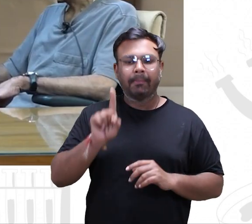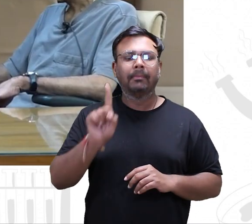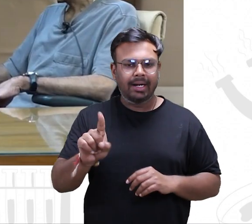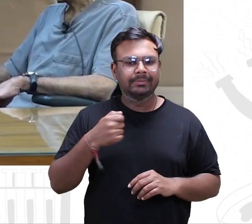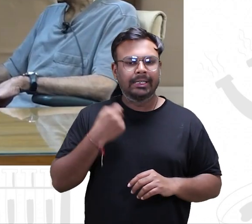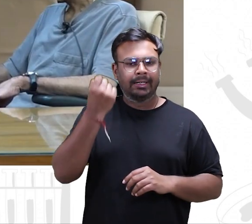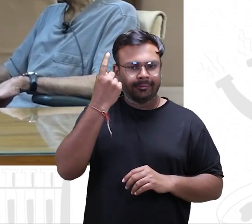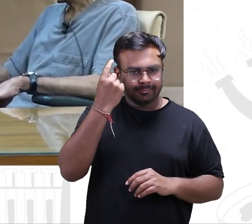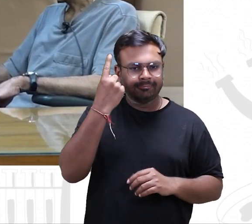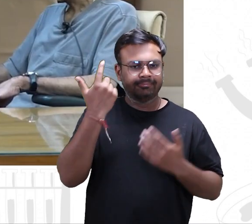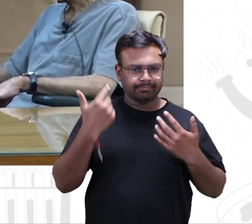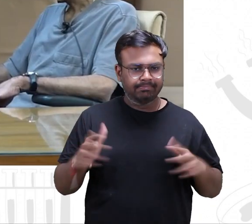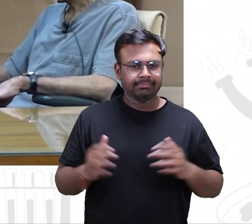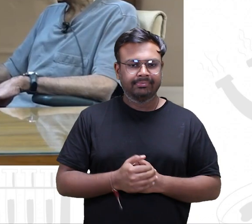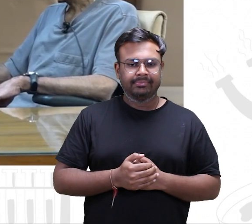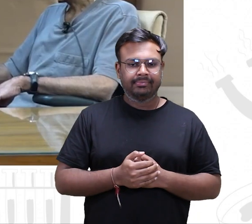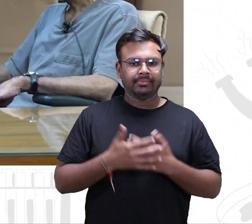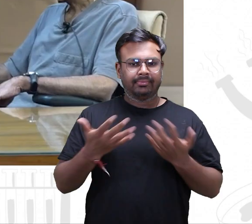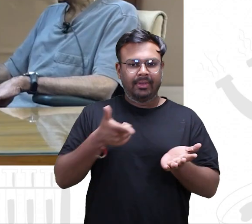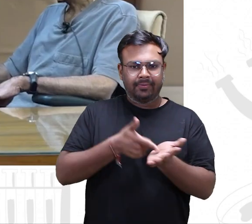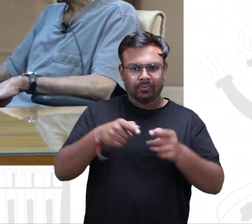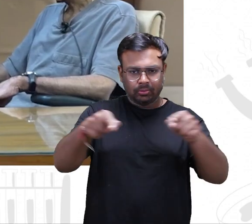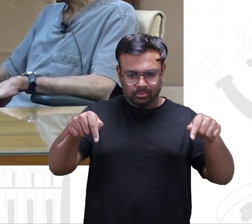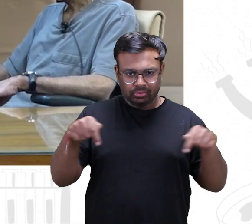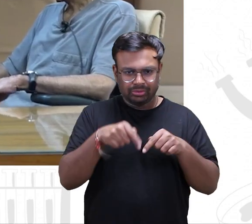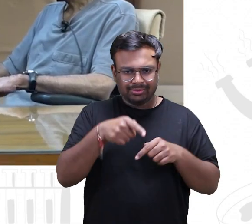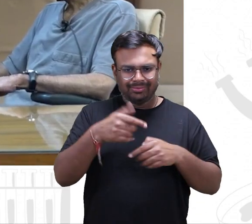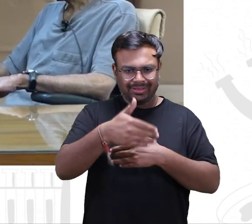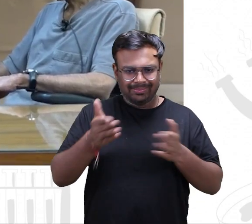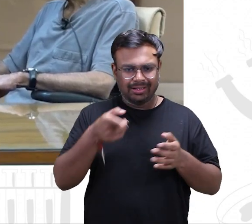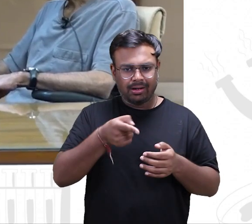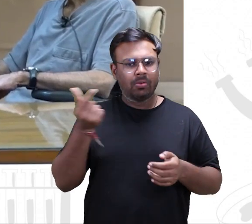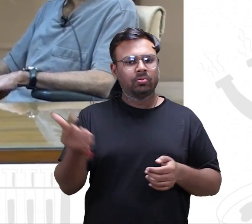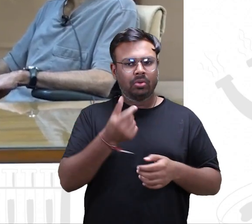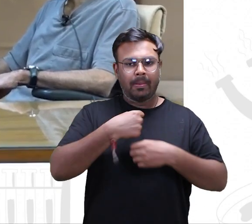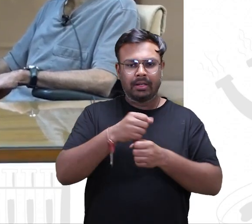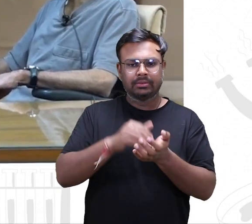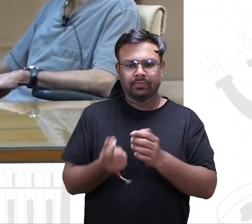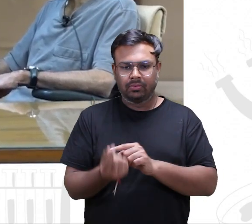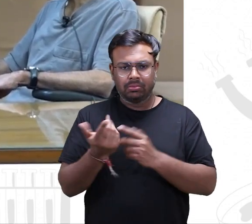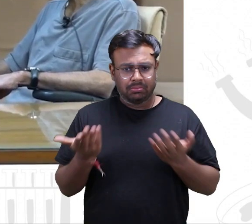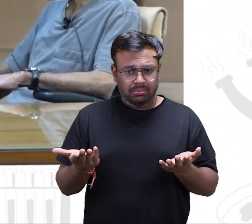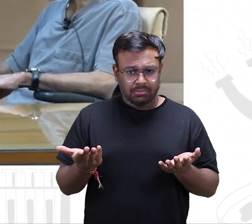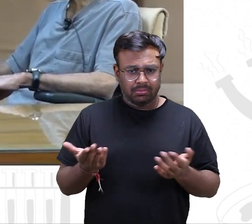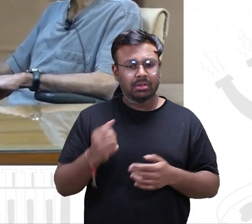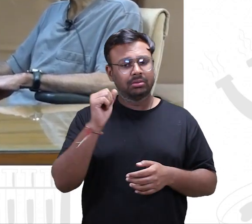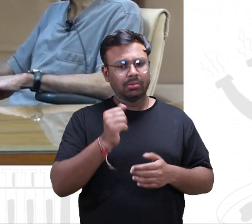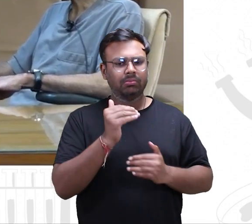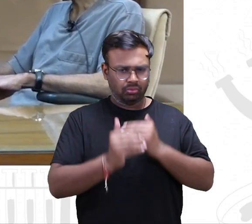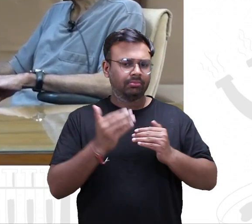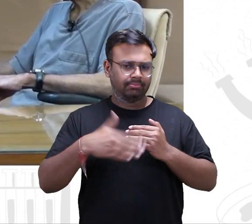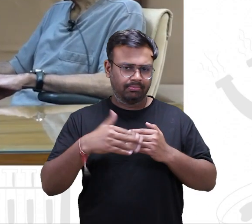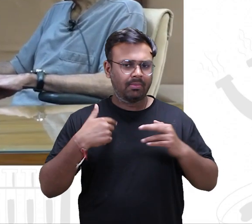but we understand that the field trials are on for the rice apomictic Well, crops. they are in